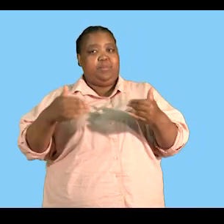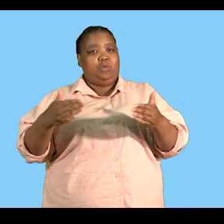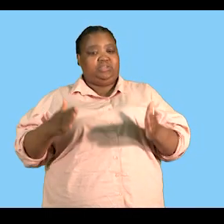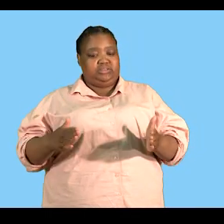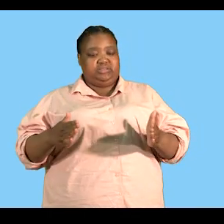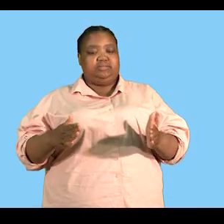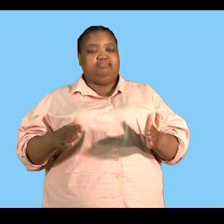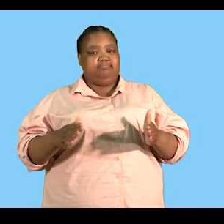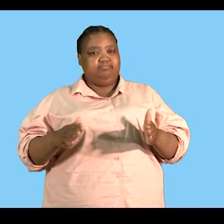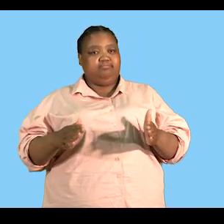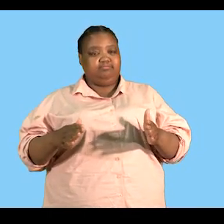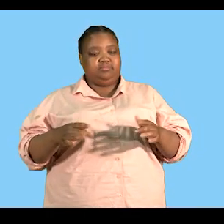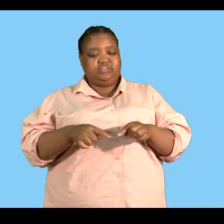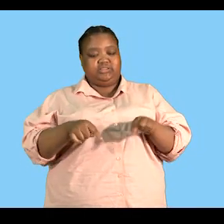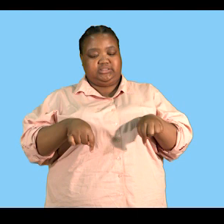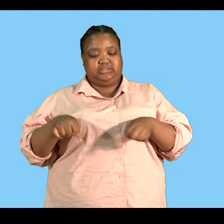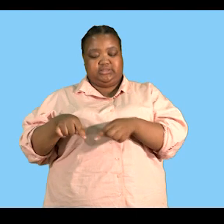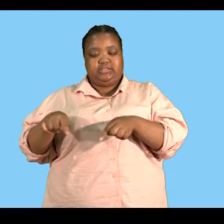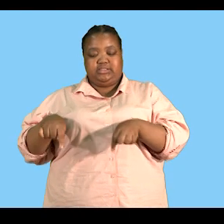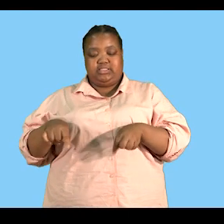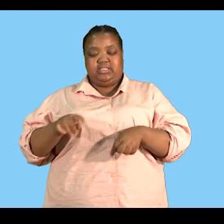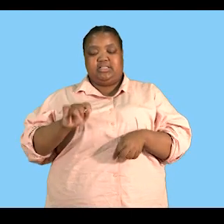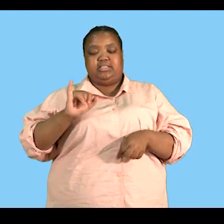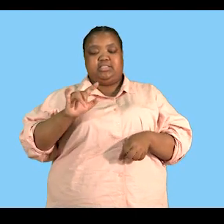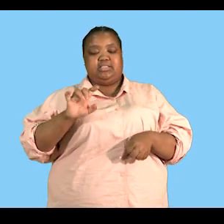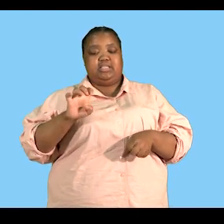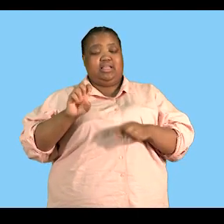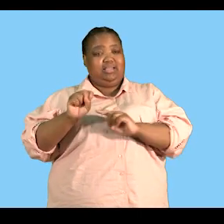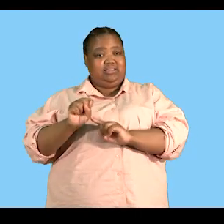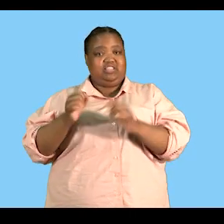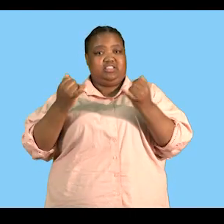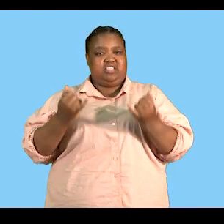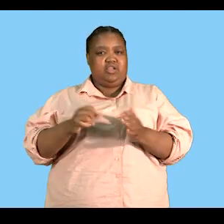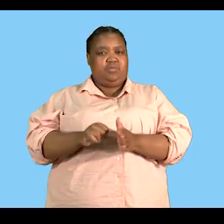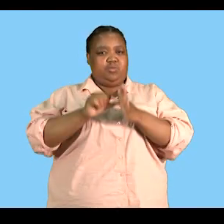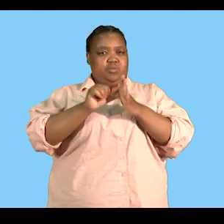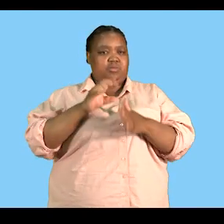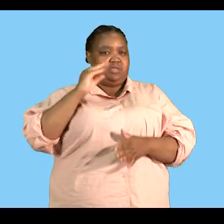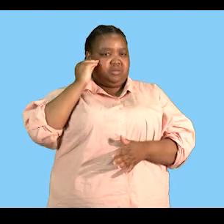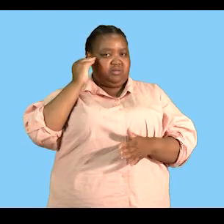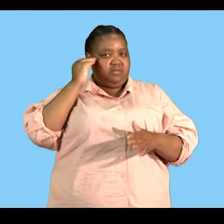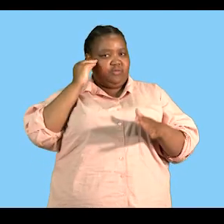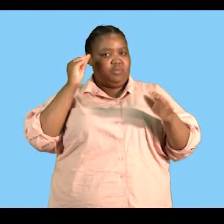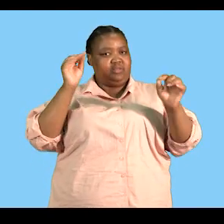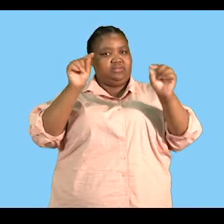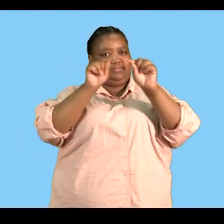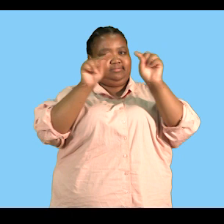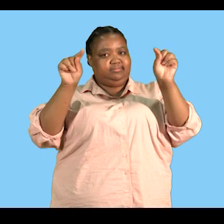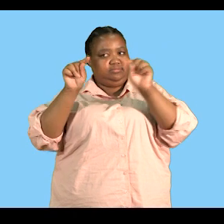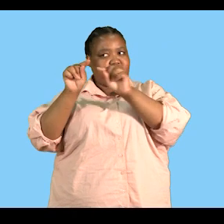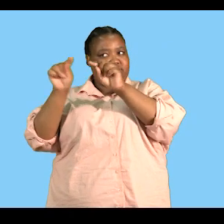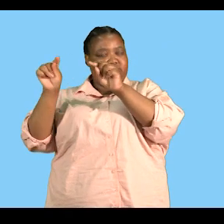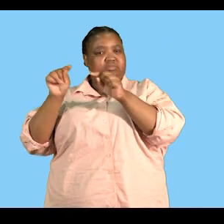did is we highlighted the important information. Now they ask us, convert